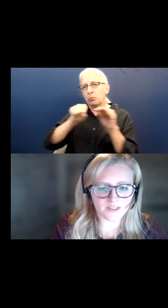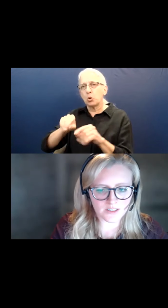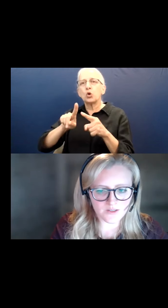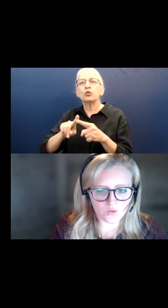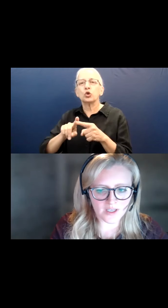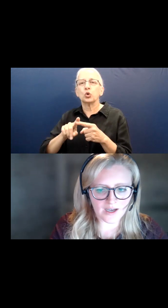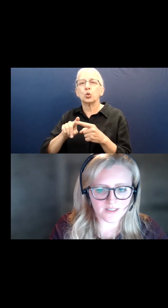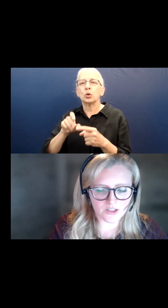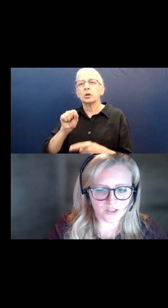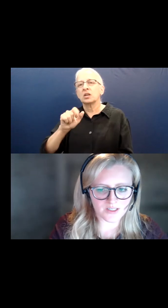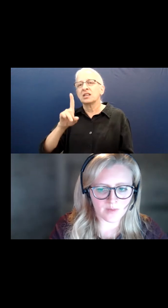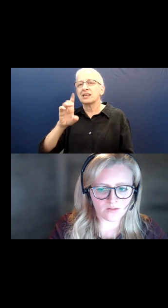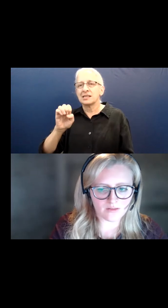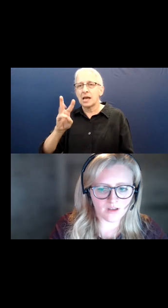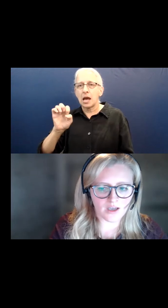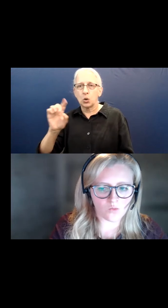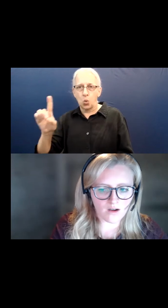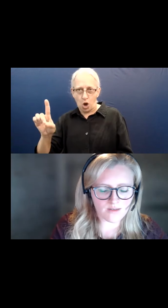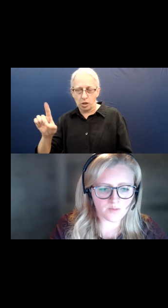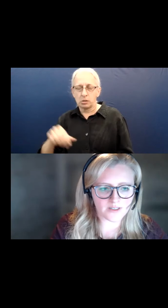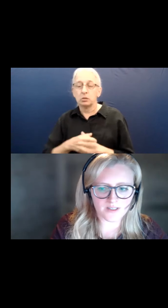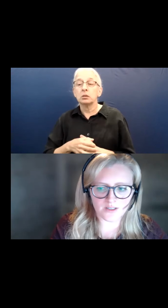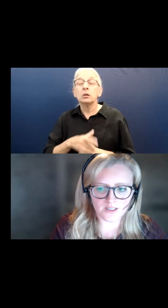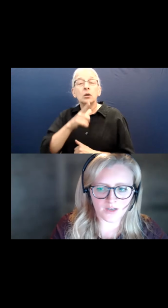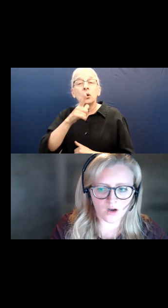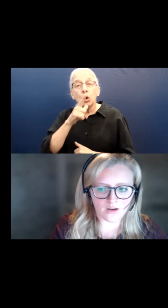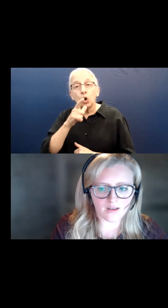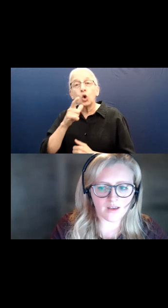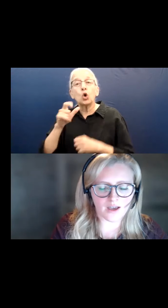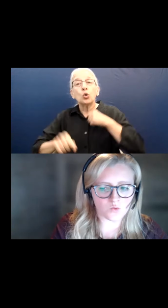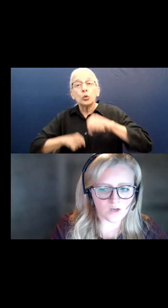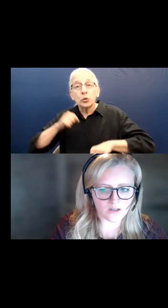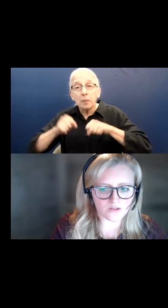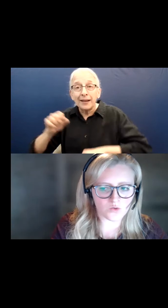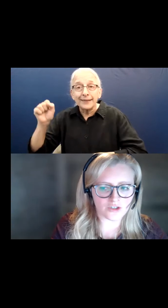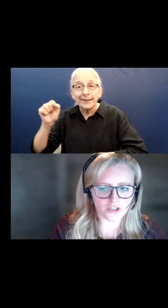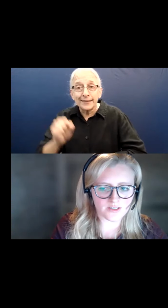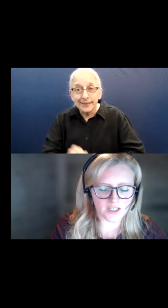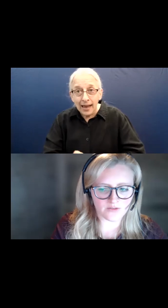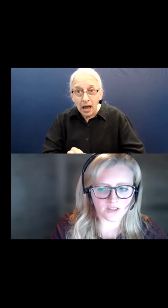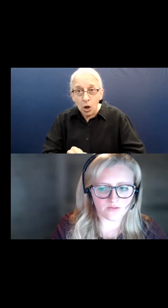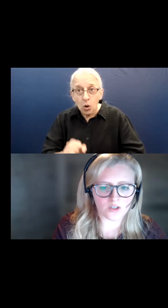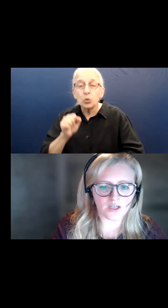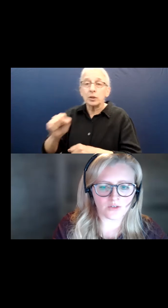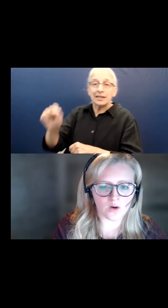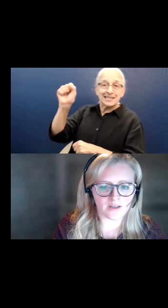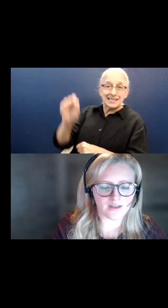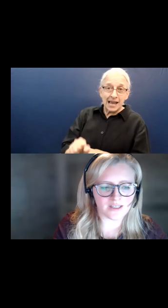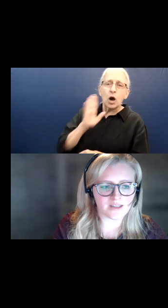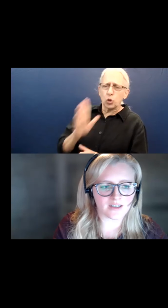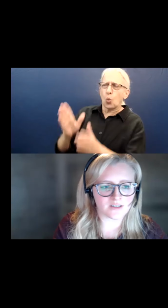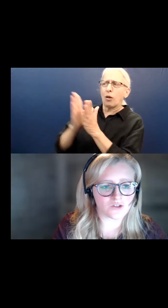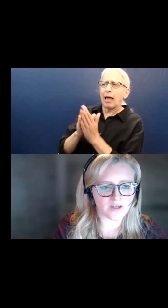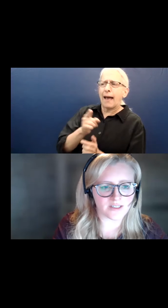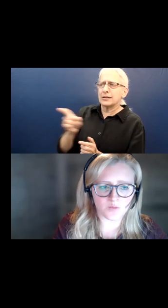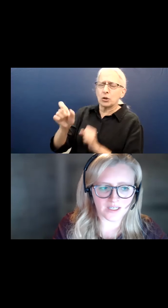Southbound bicyclists will be asked to dismount and walk their bikes on the sidewalk as well to ensure safety for everyone